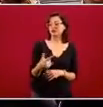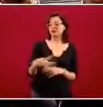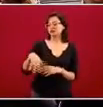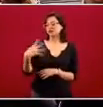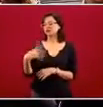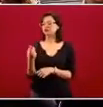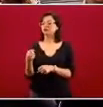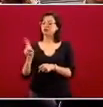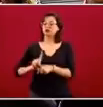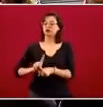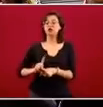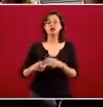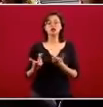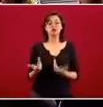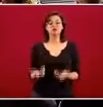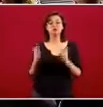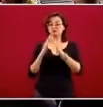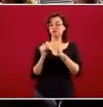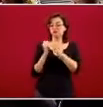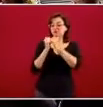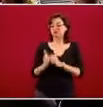contagion.